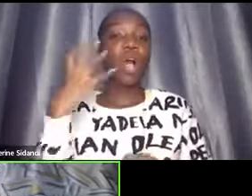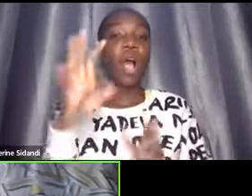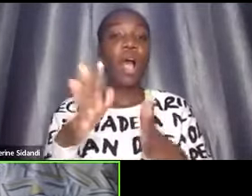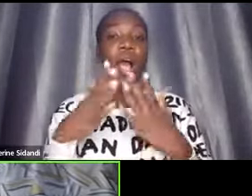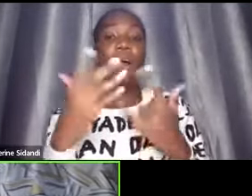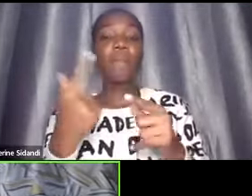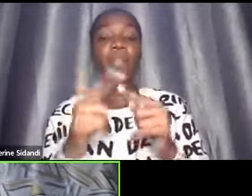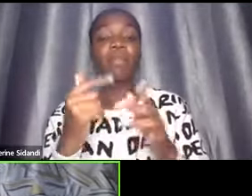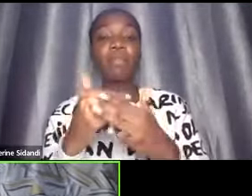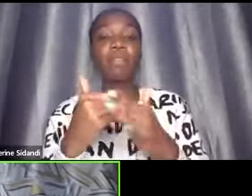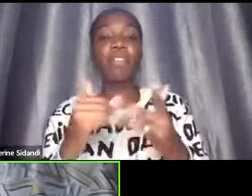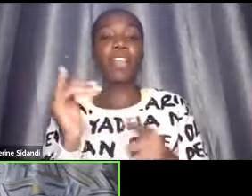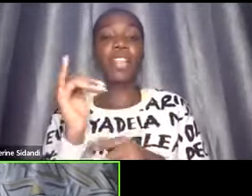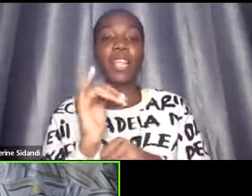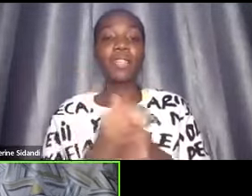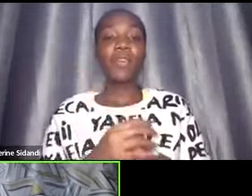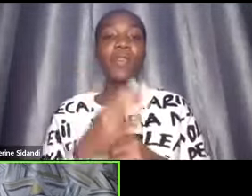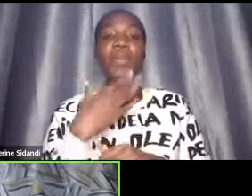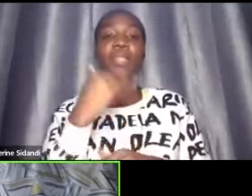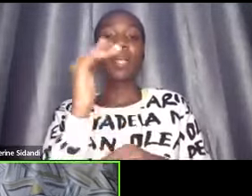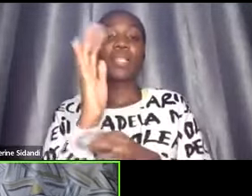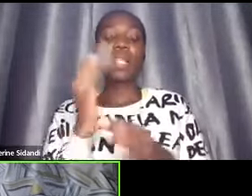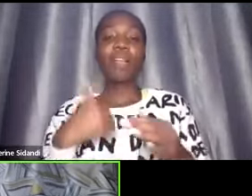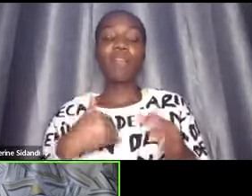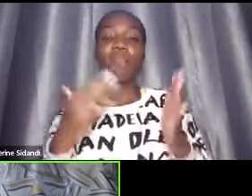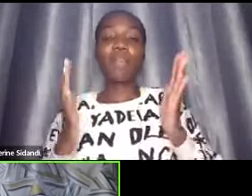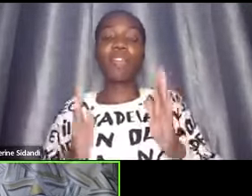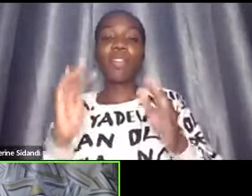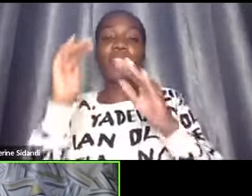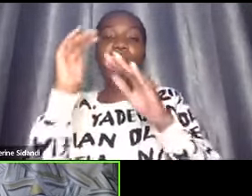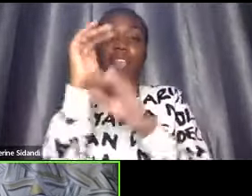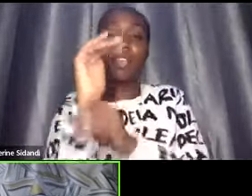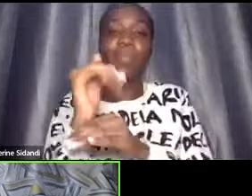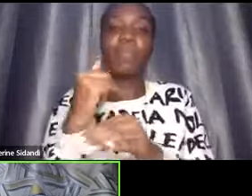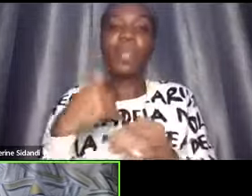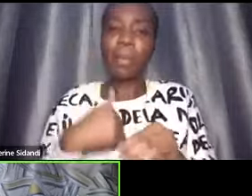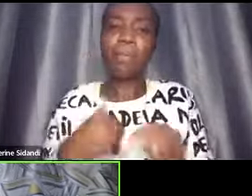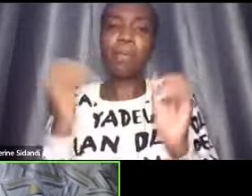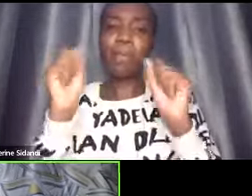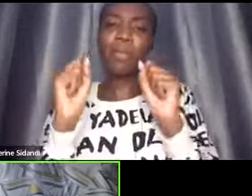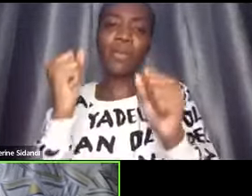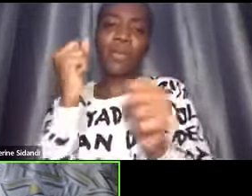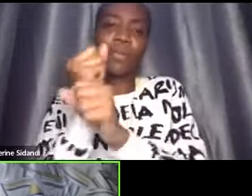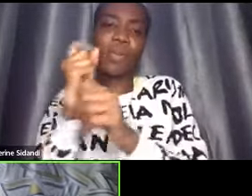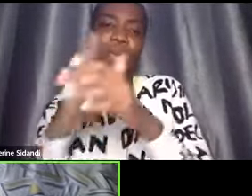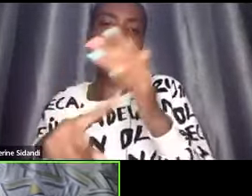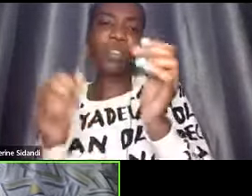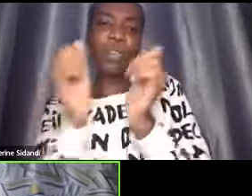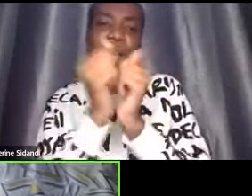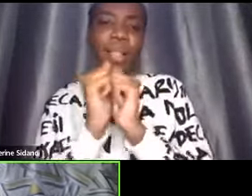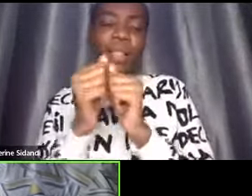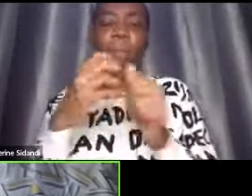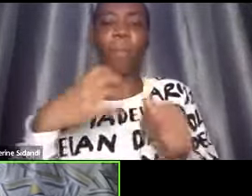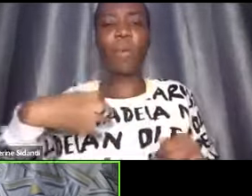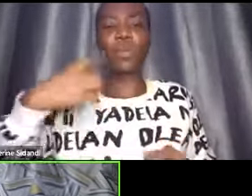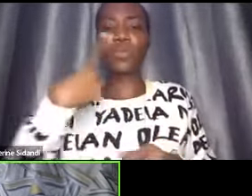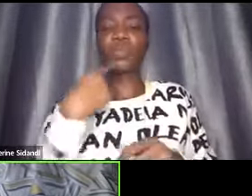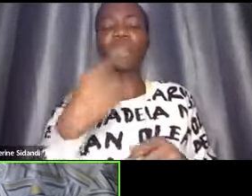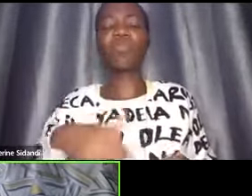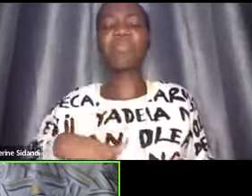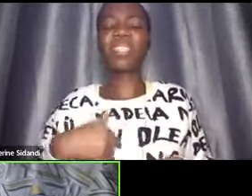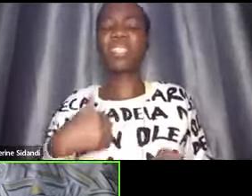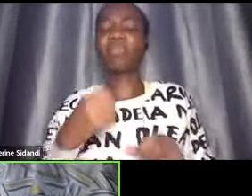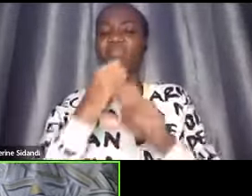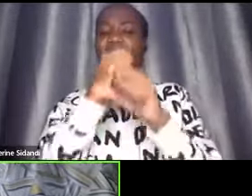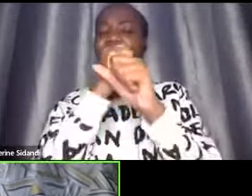one, there's somebody who's saying, what can I do with a boss who feels insecure so that anything